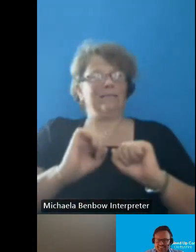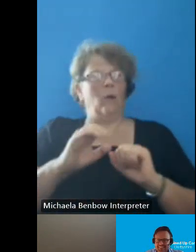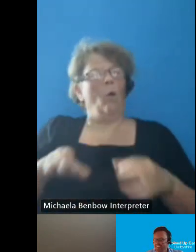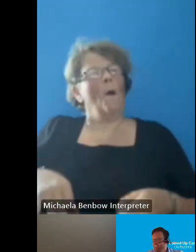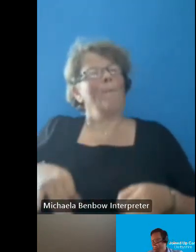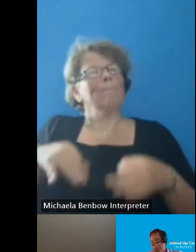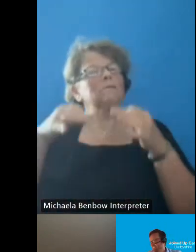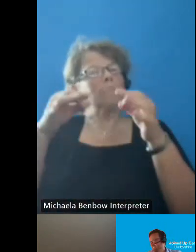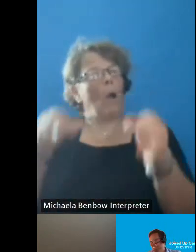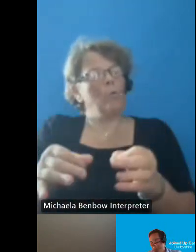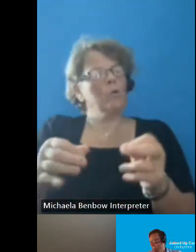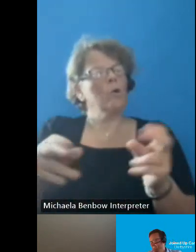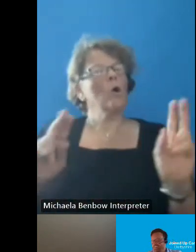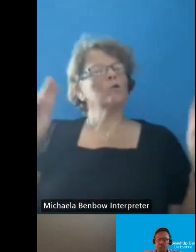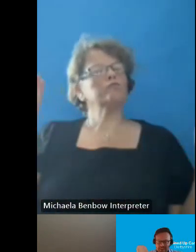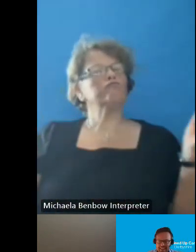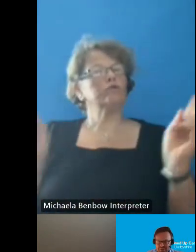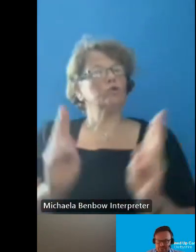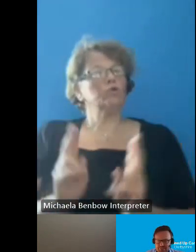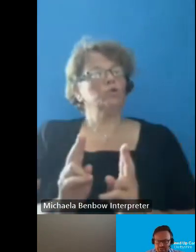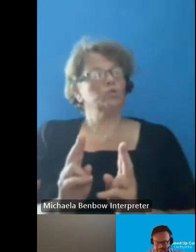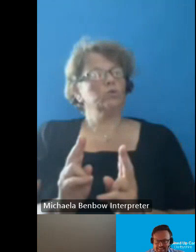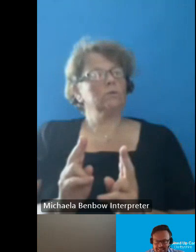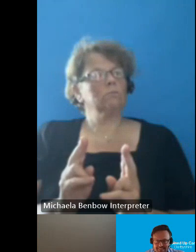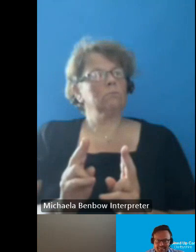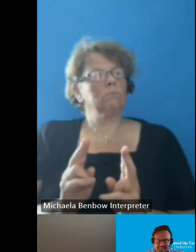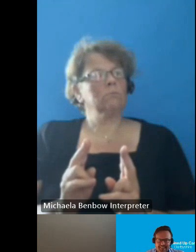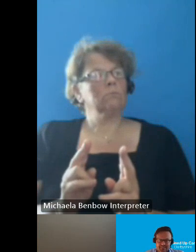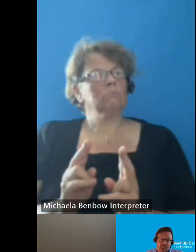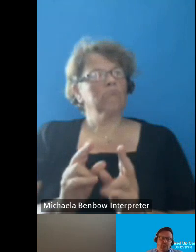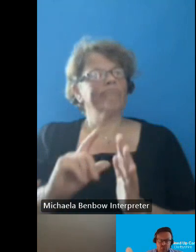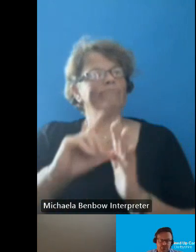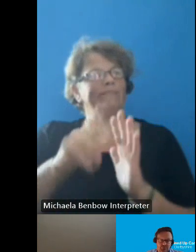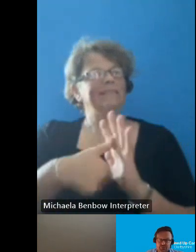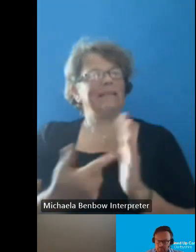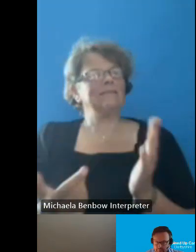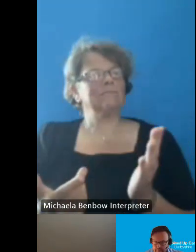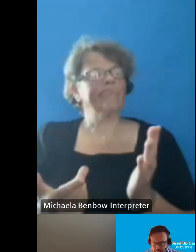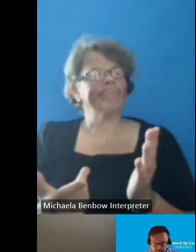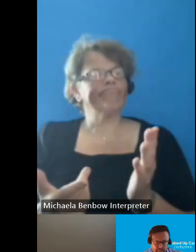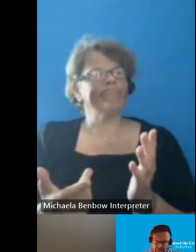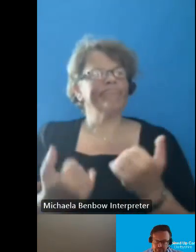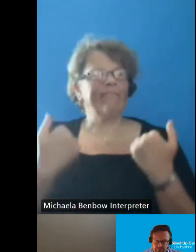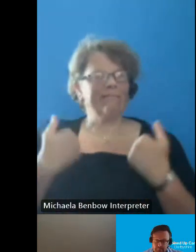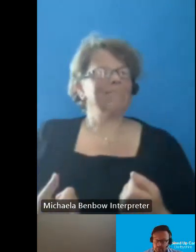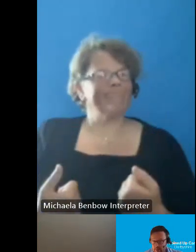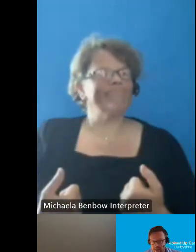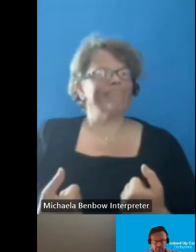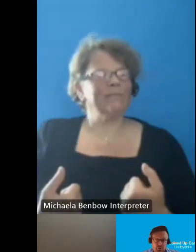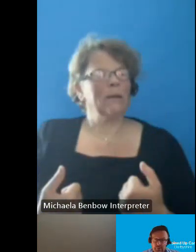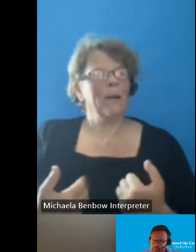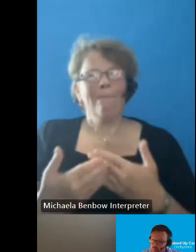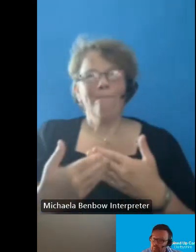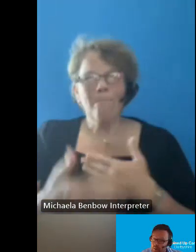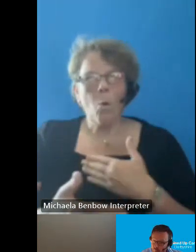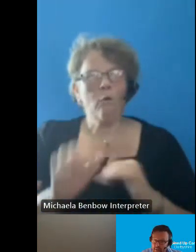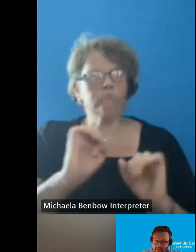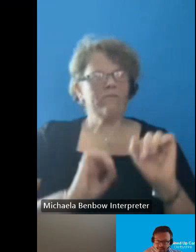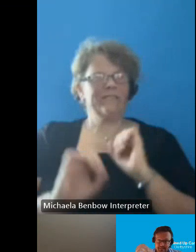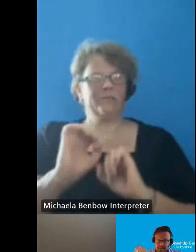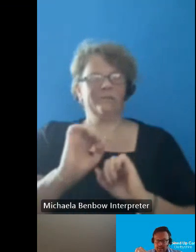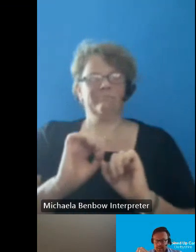lessen the complication of disease. So more resource for prevention. We don't have a view right now